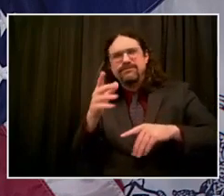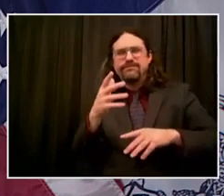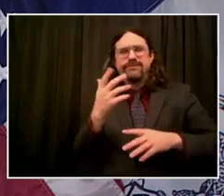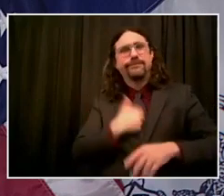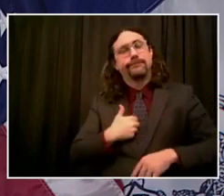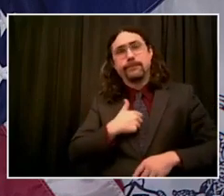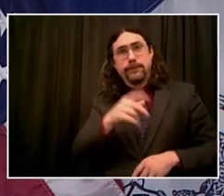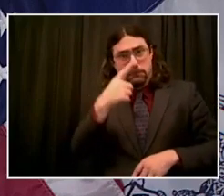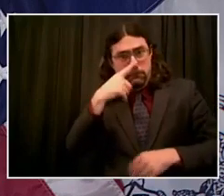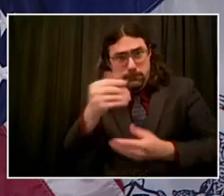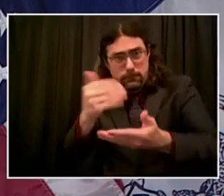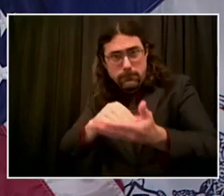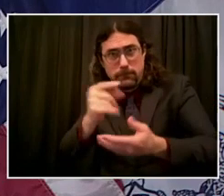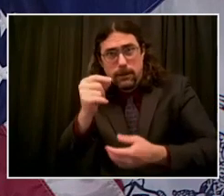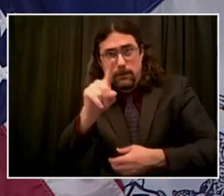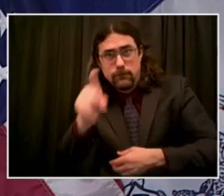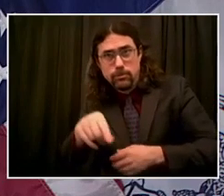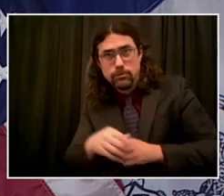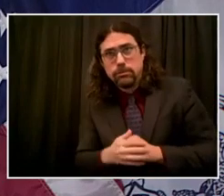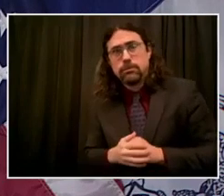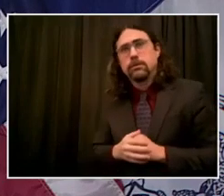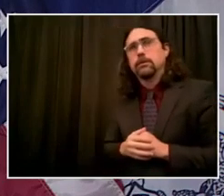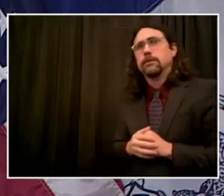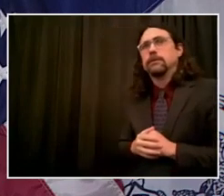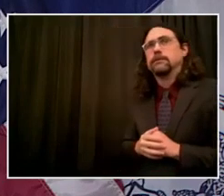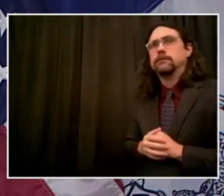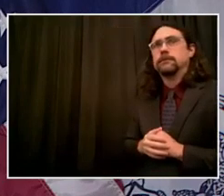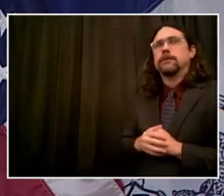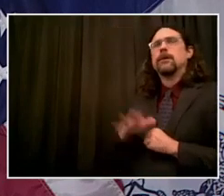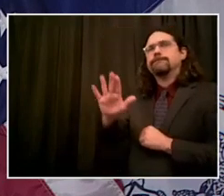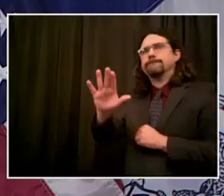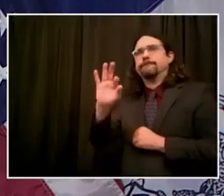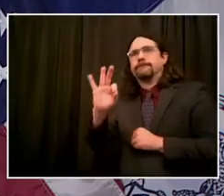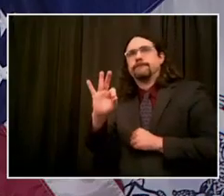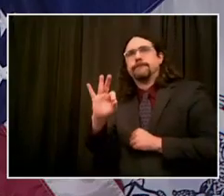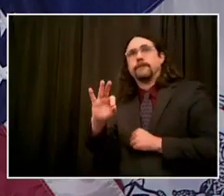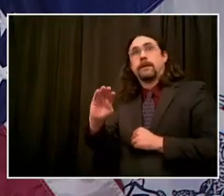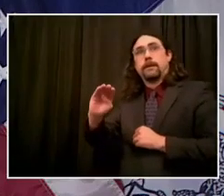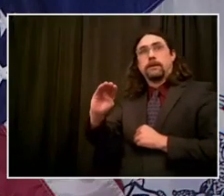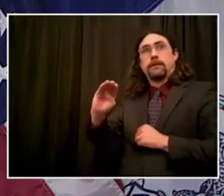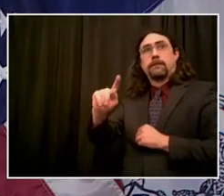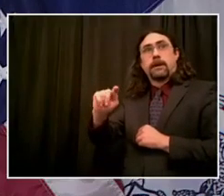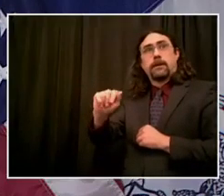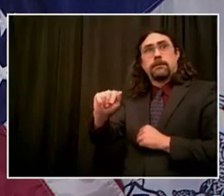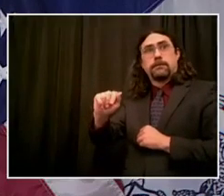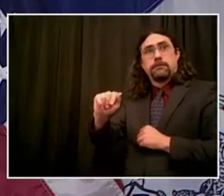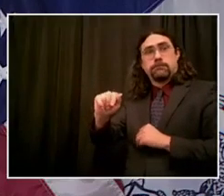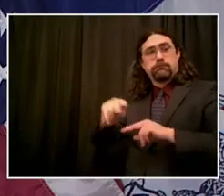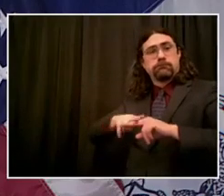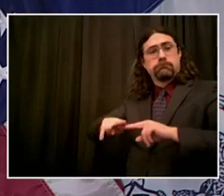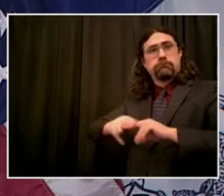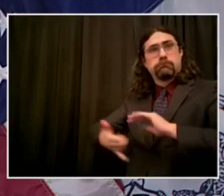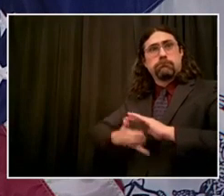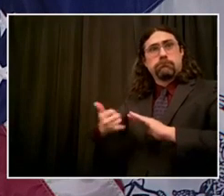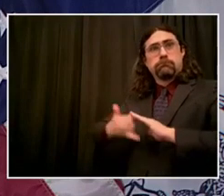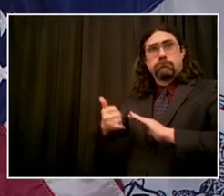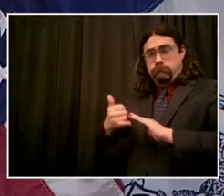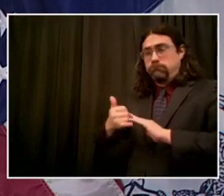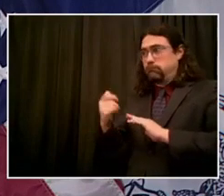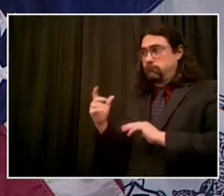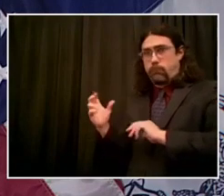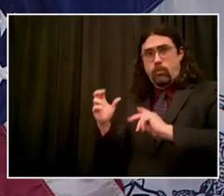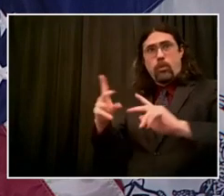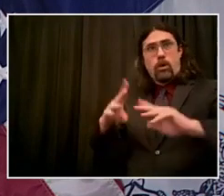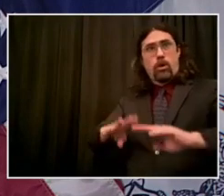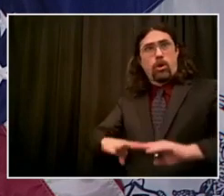disinfecting between 1 a.m. and 5? Yeah, so Mark, we're working with the state, we're working with the MTA. We've said